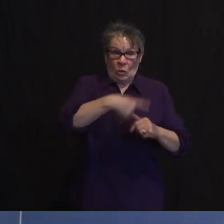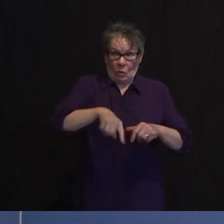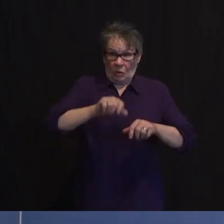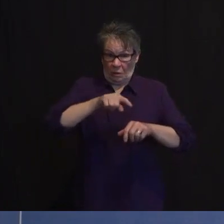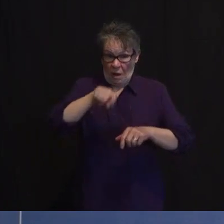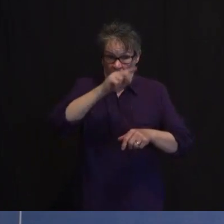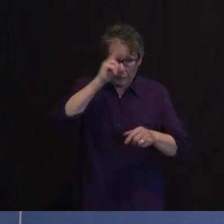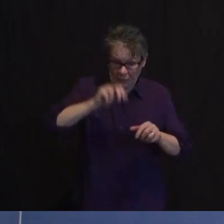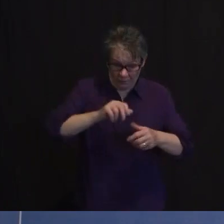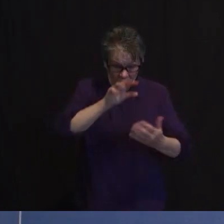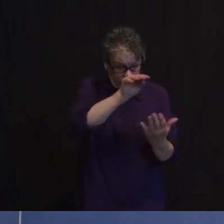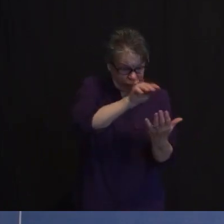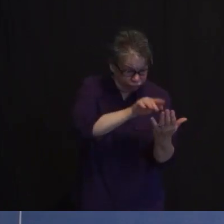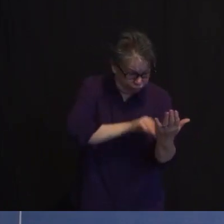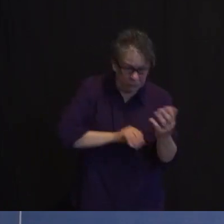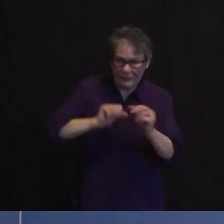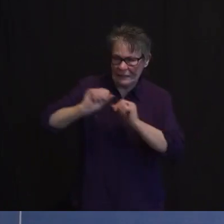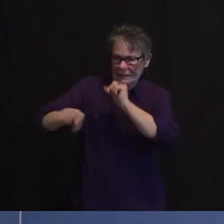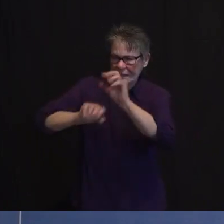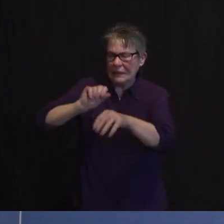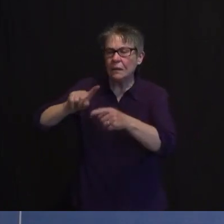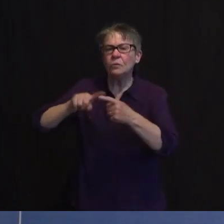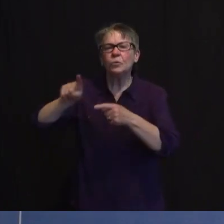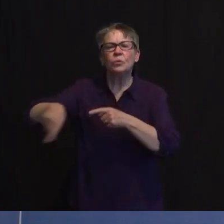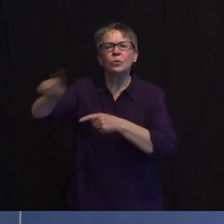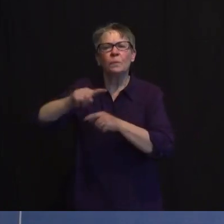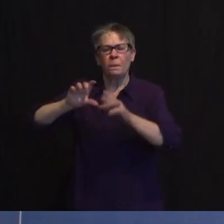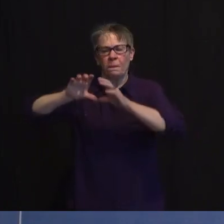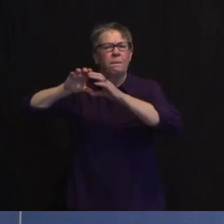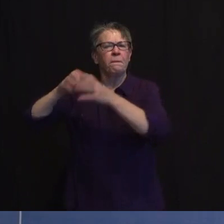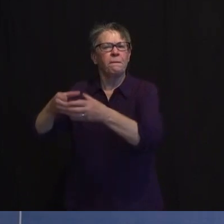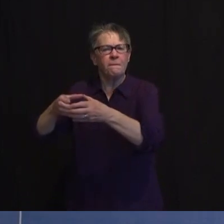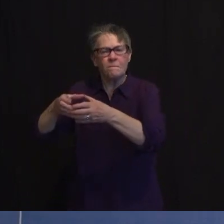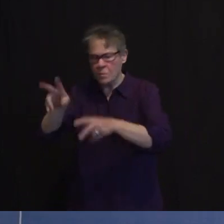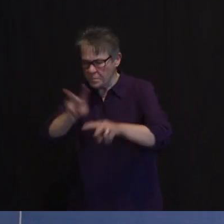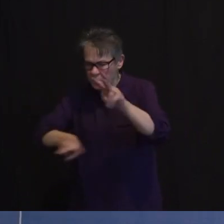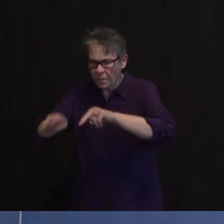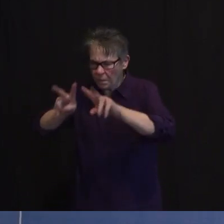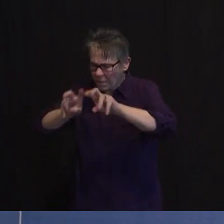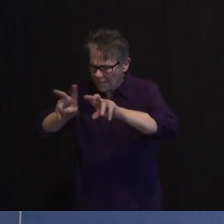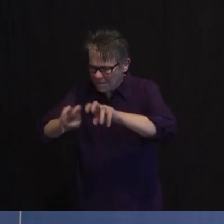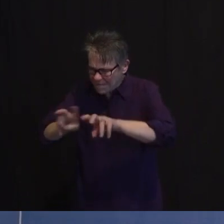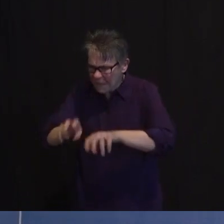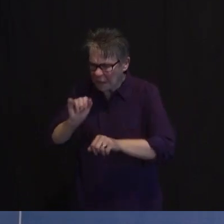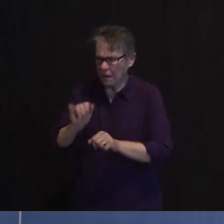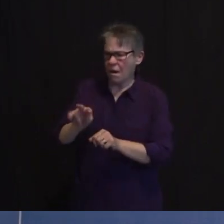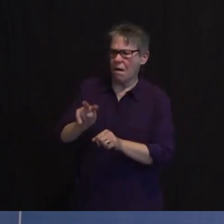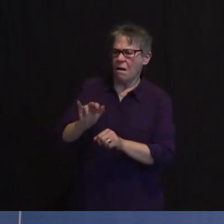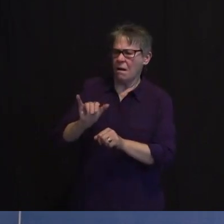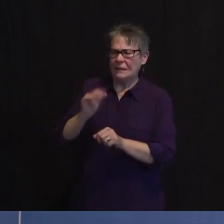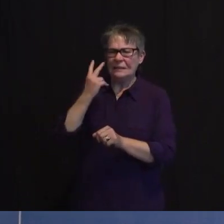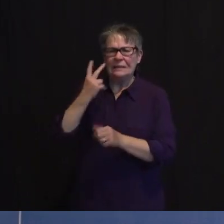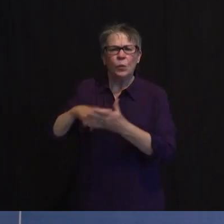These triage recommendations will be enacted by a hospital only if, number one, the hospital is operating